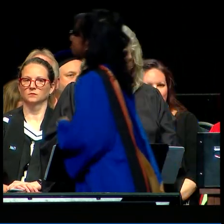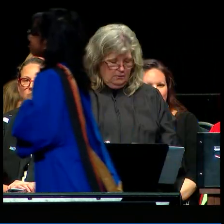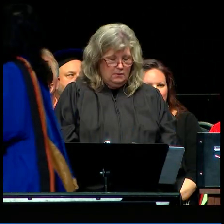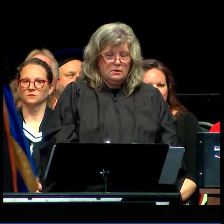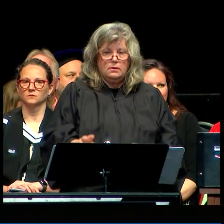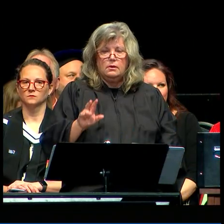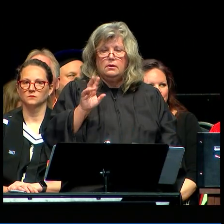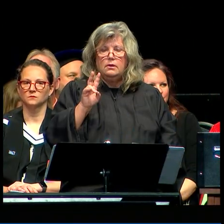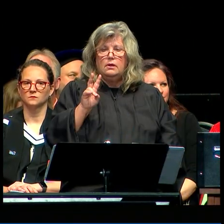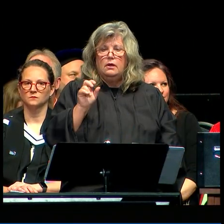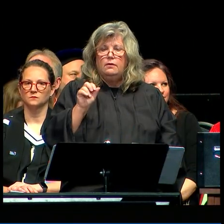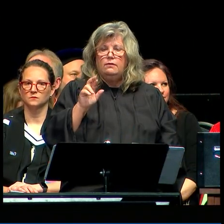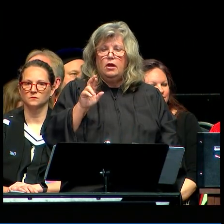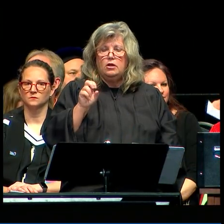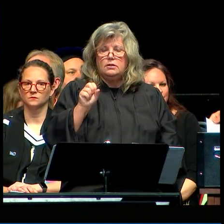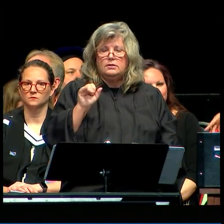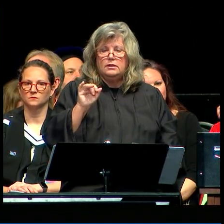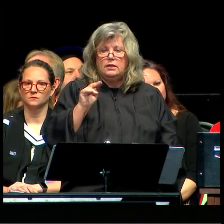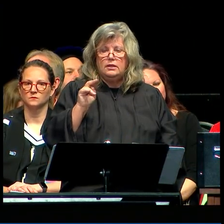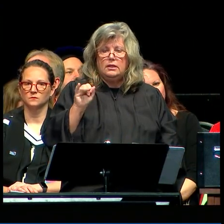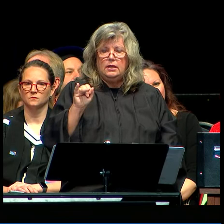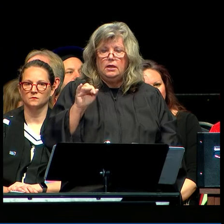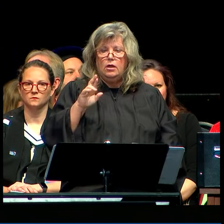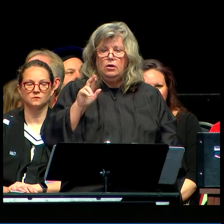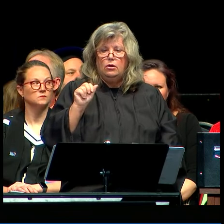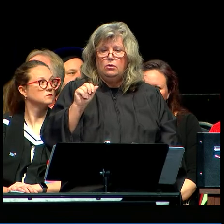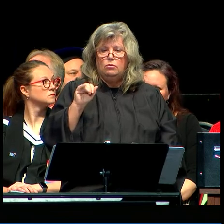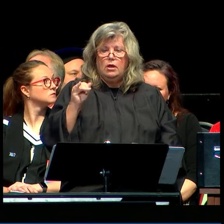Varsini Rajadurai.